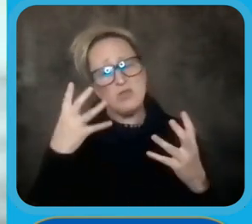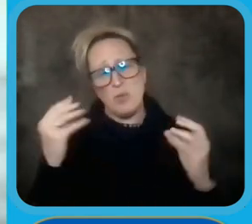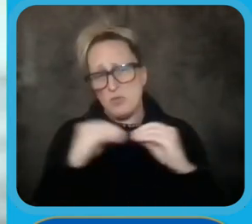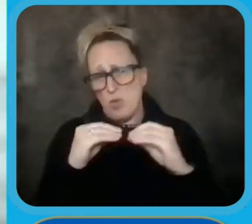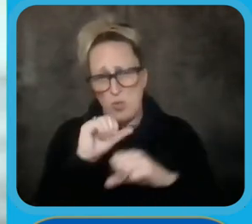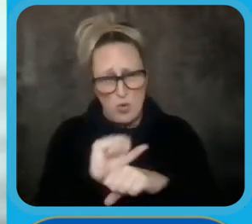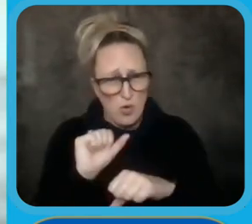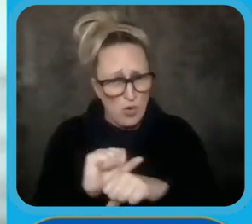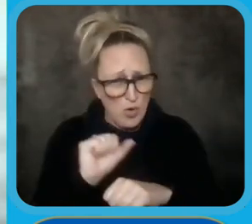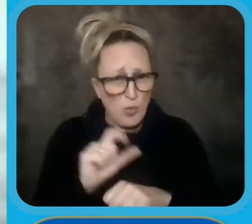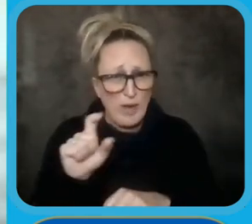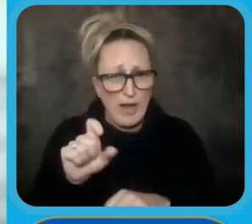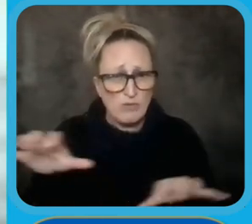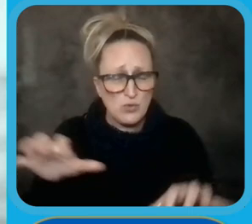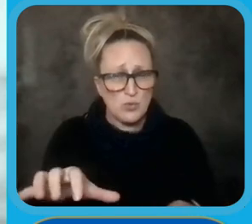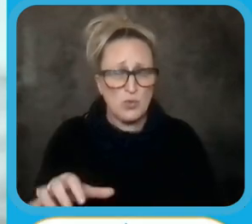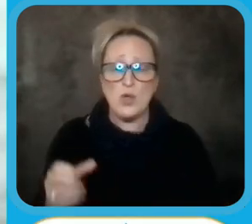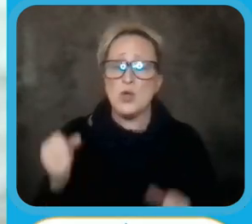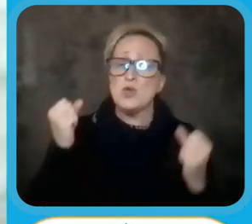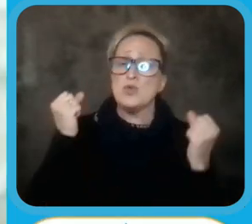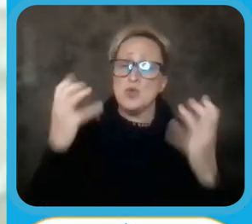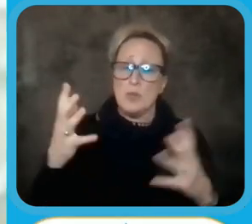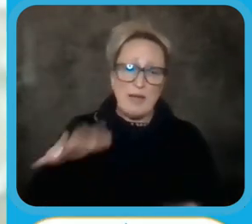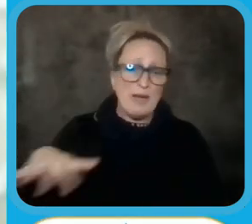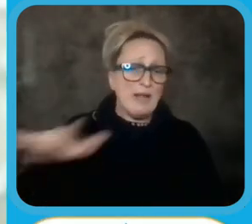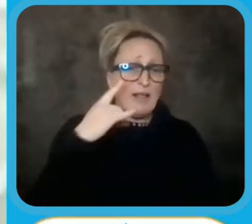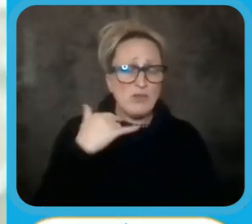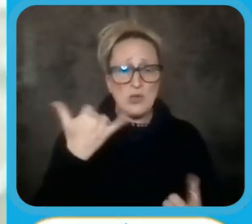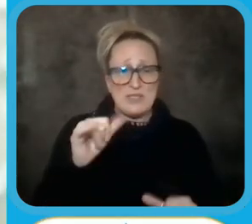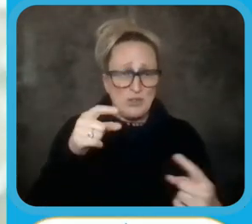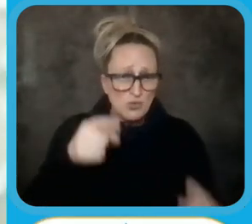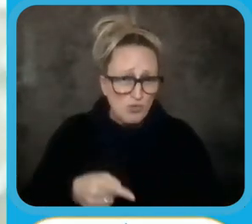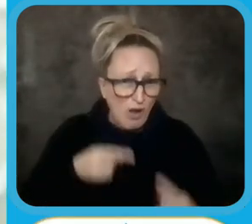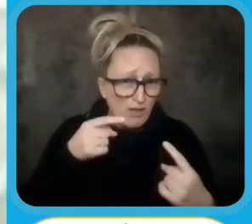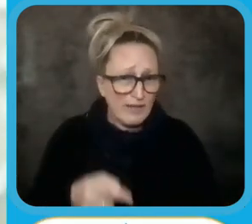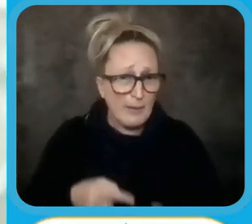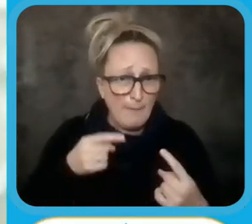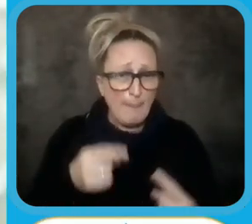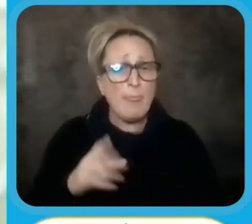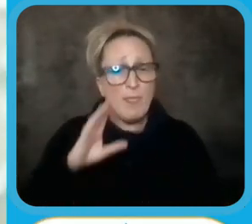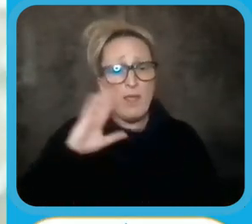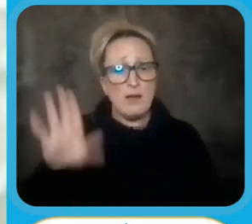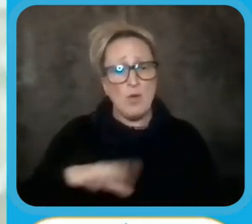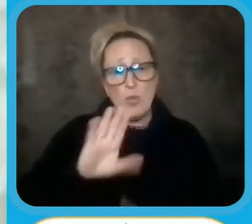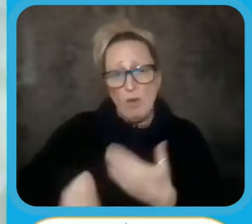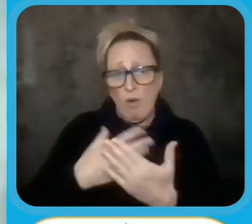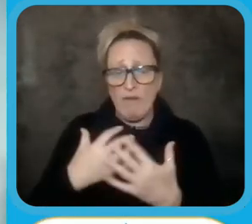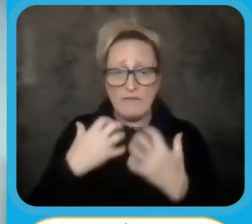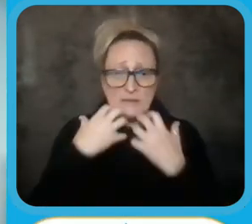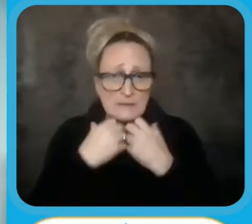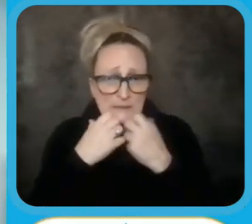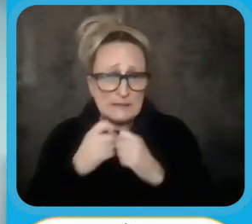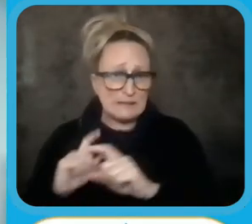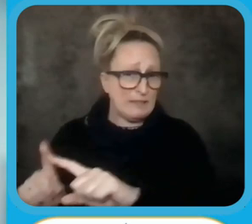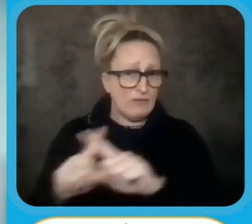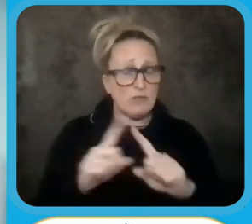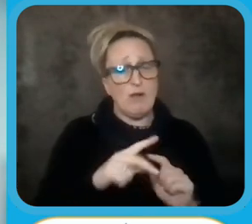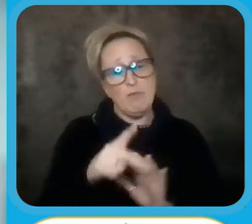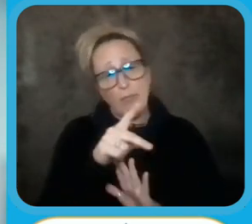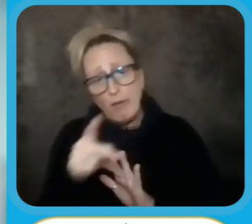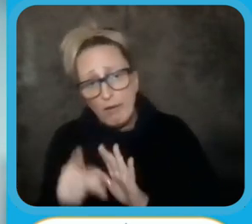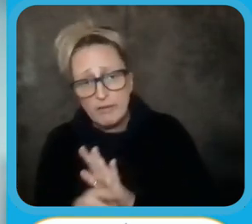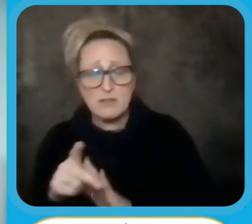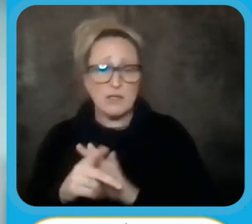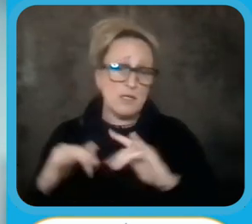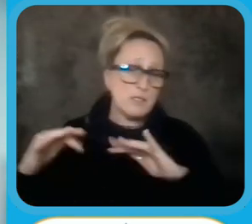to do. Too many Californians are still struggling. I know we all have passionate differences on policy and